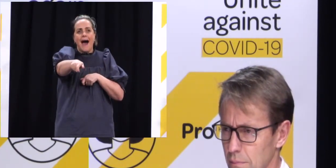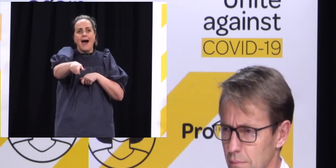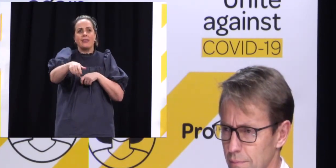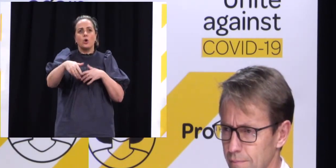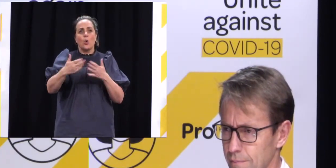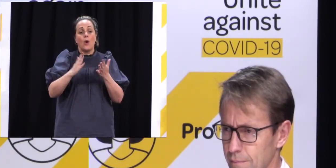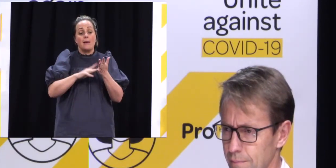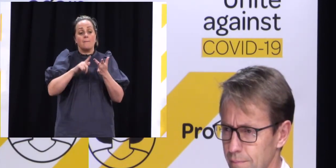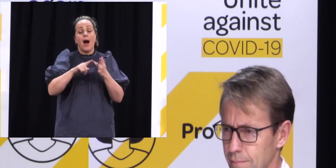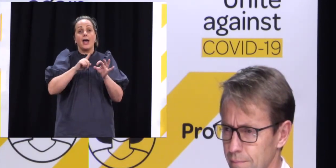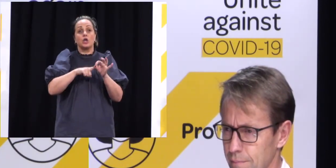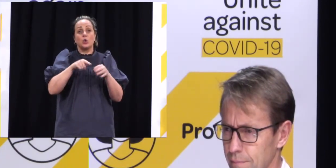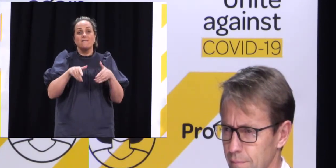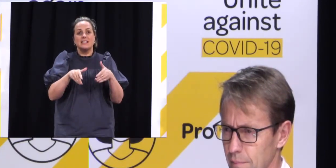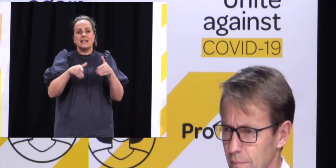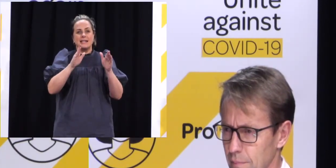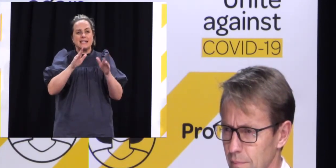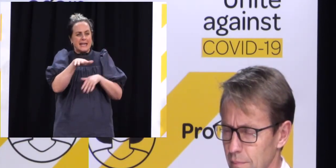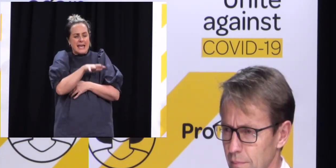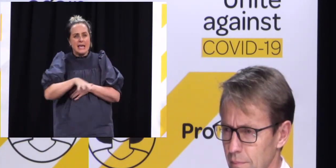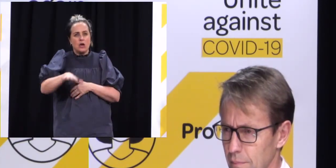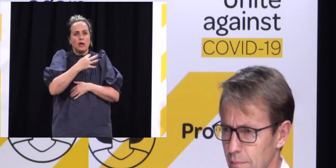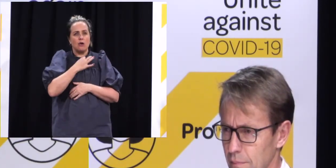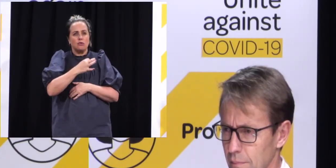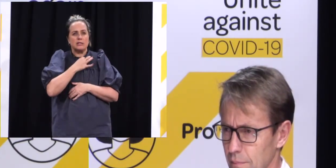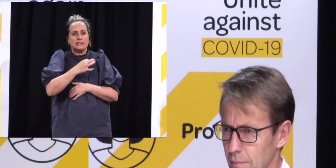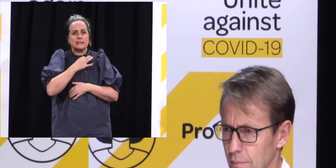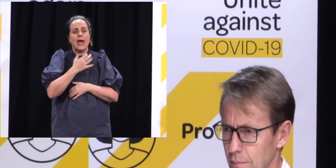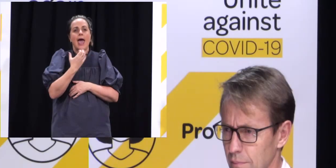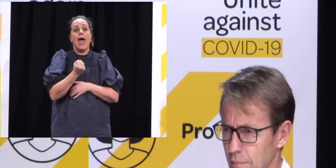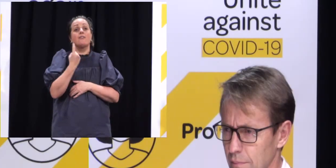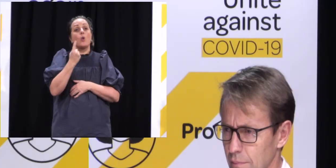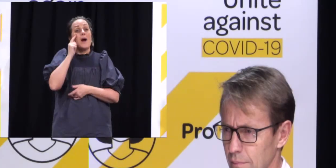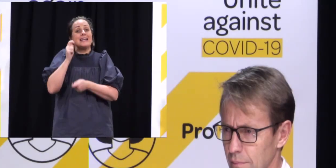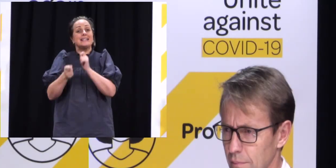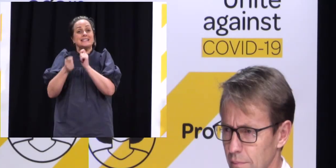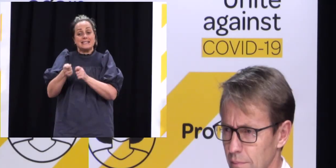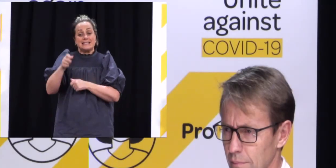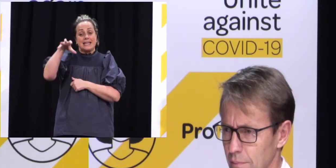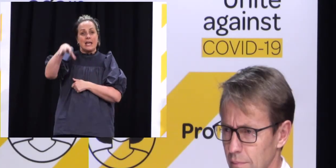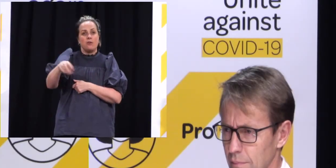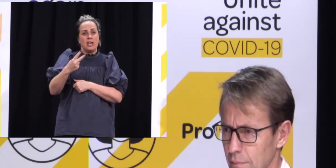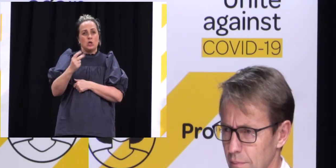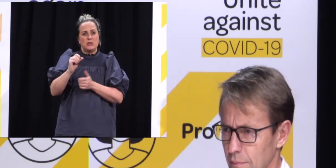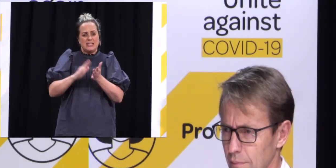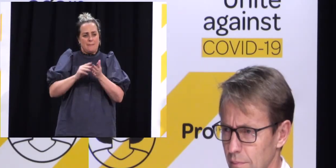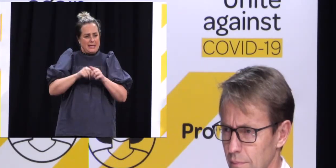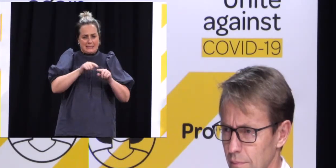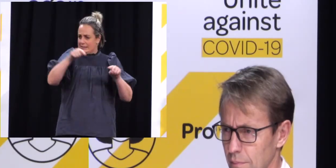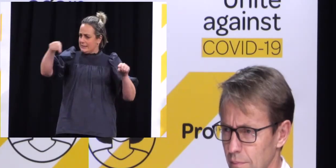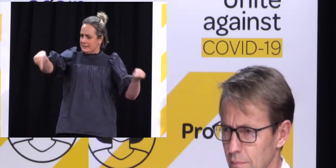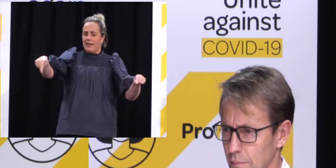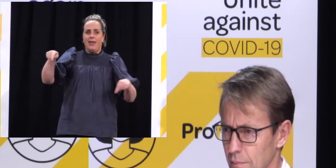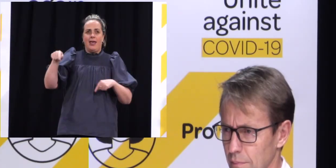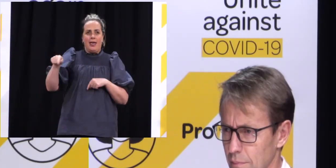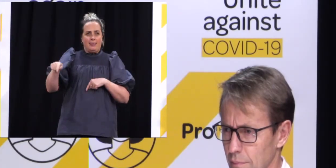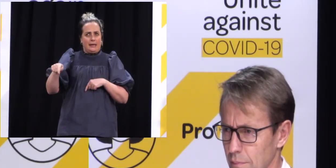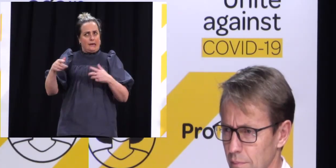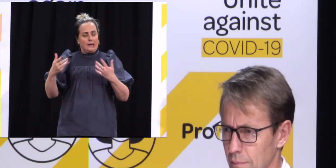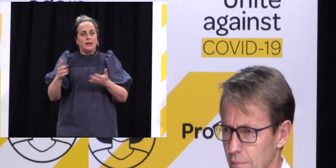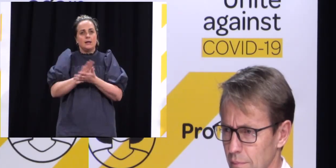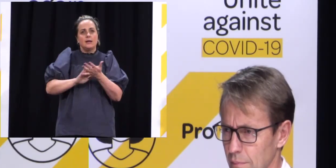facilities? There is a vaccination centre that's about 20 metres away from this area that seems to be the problem, so is that sensible still given